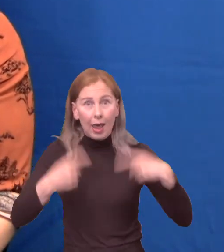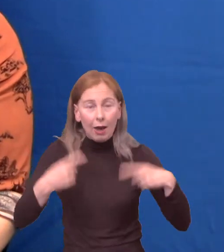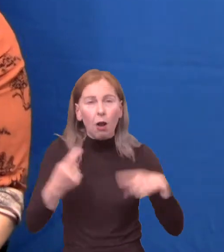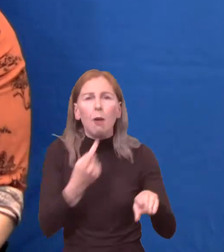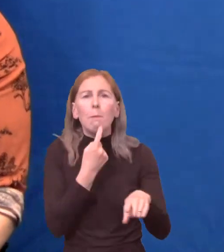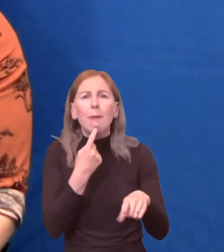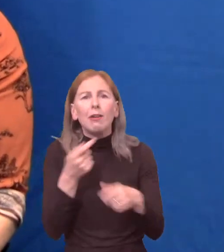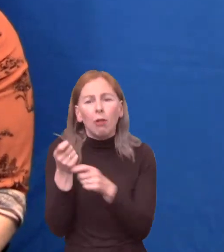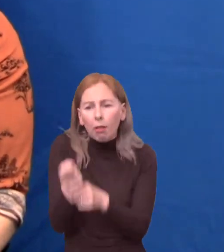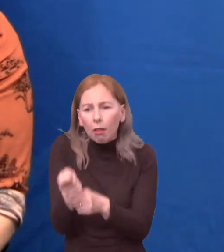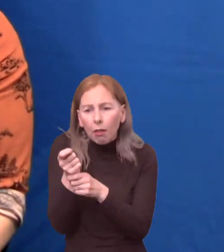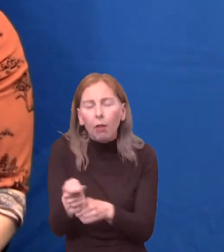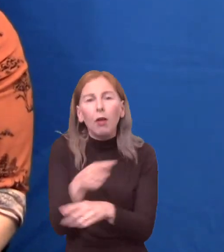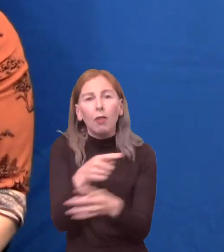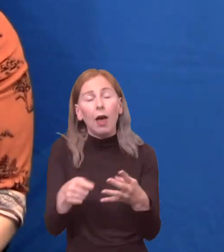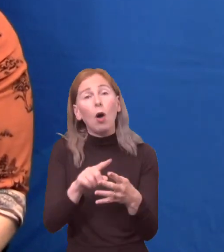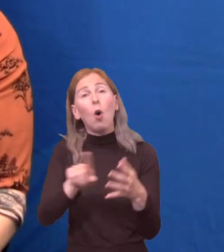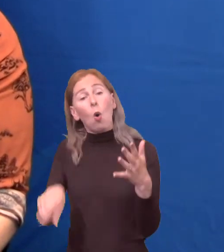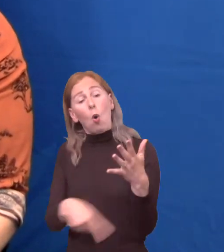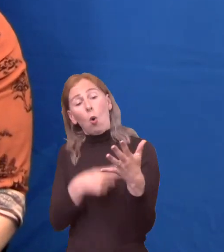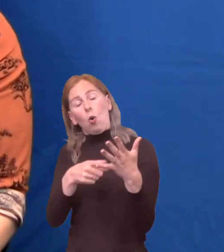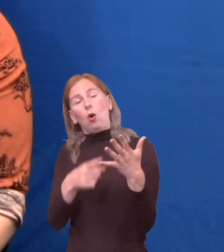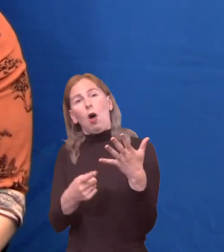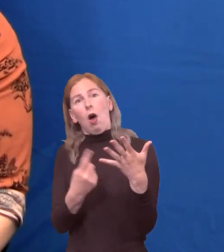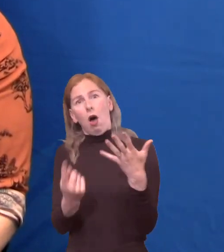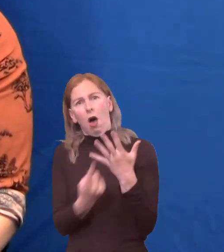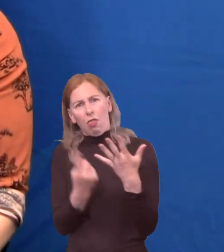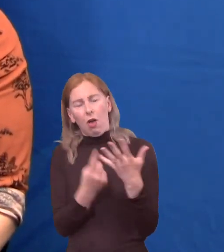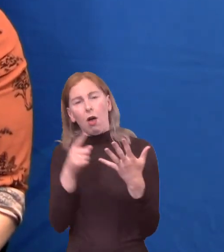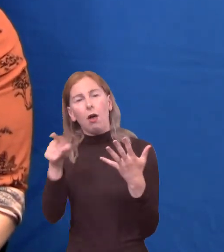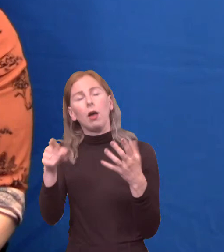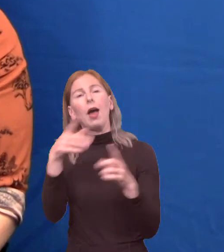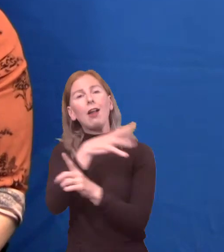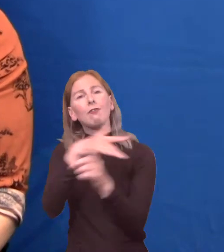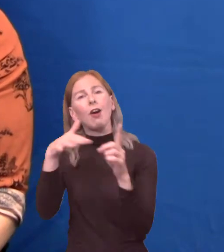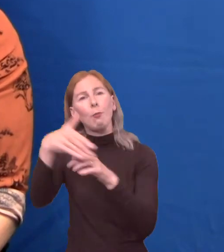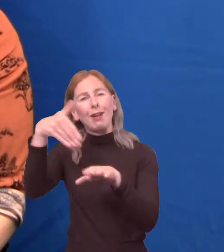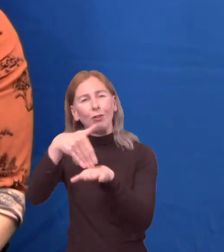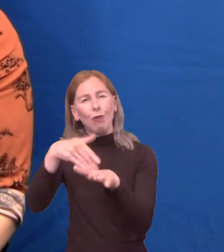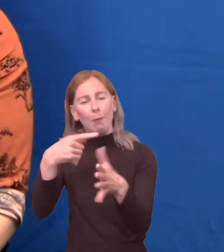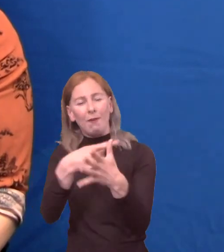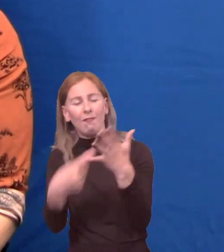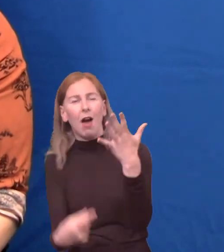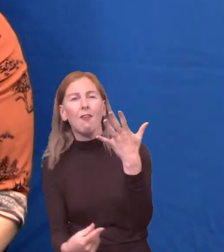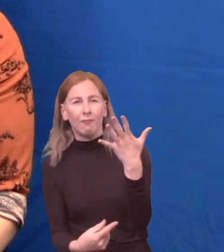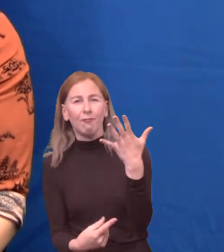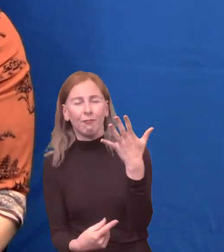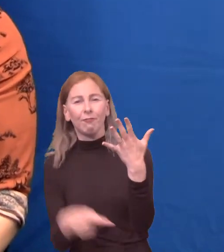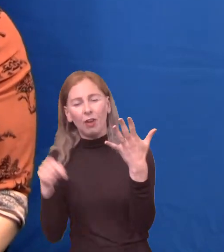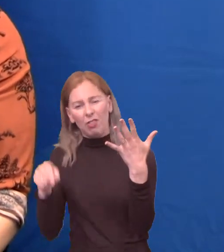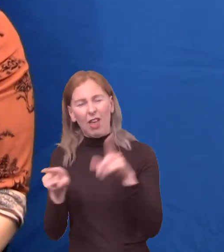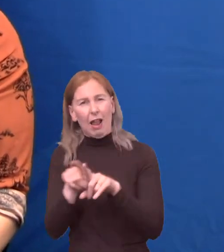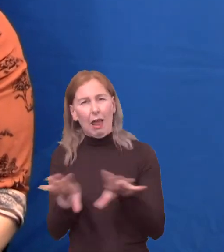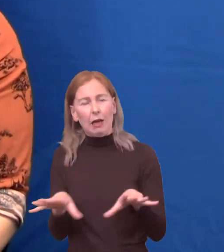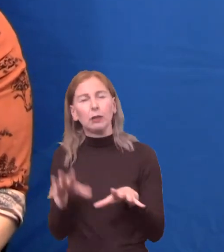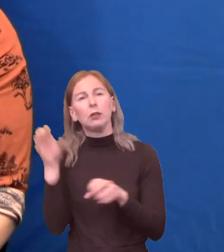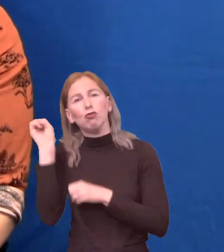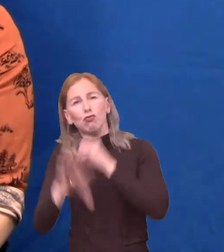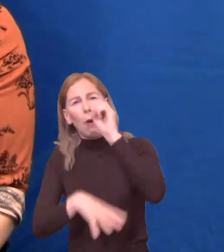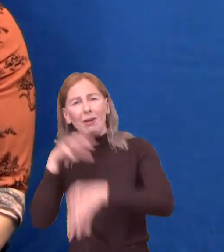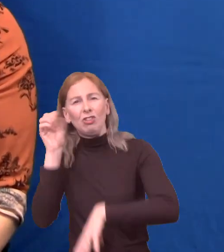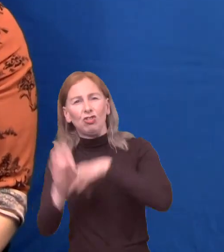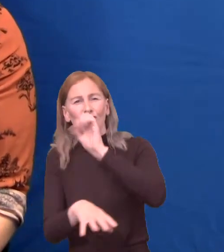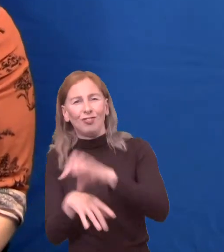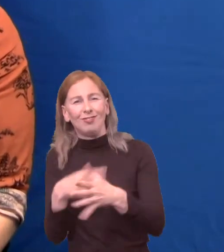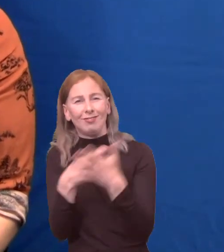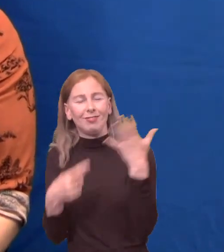crime can fall into this category, which covers fly tipping and illegal waste dumping. So we'll be taking questions, like I said, throughout the hour.